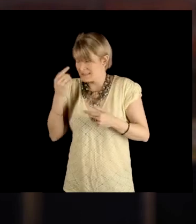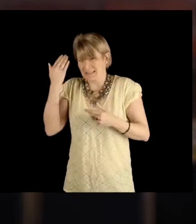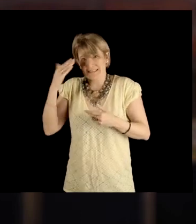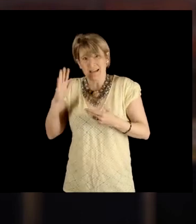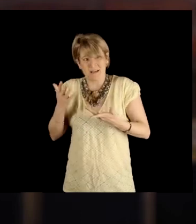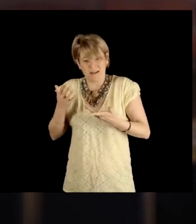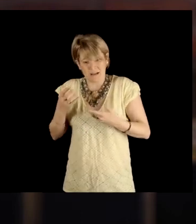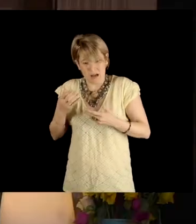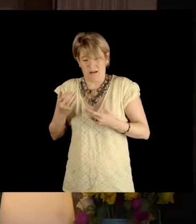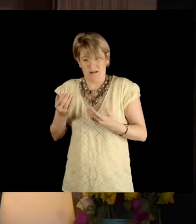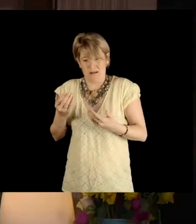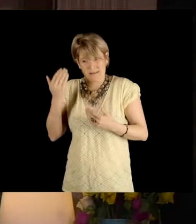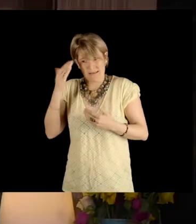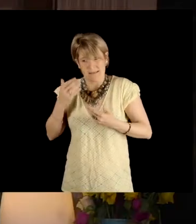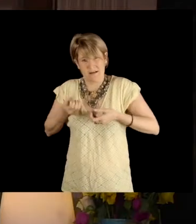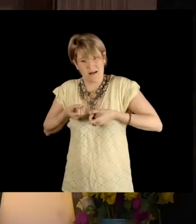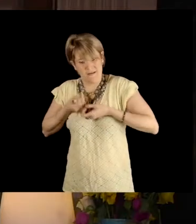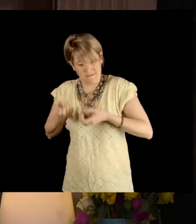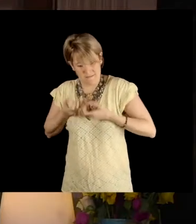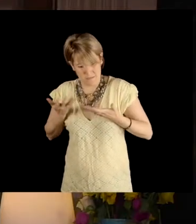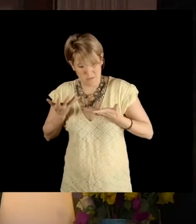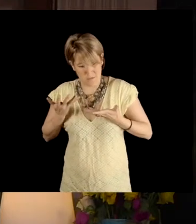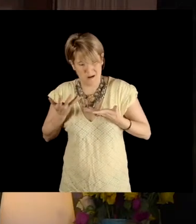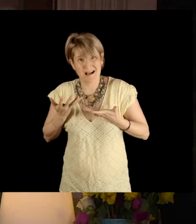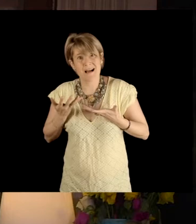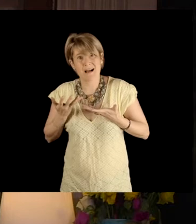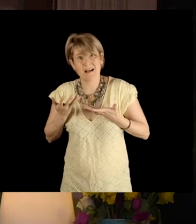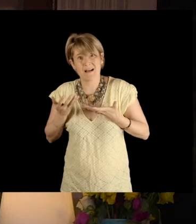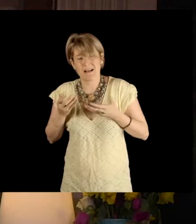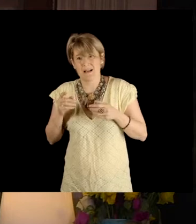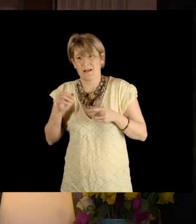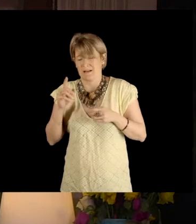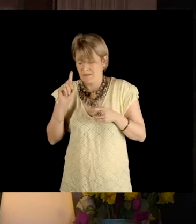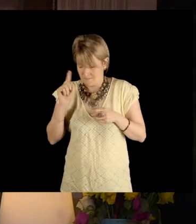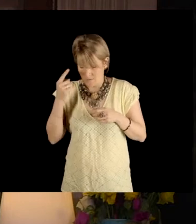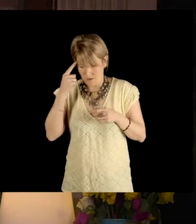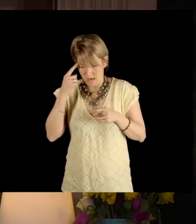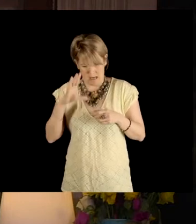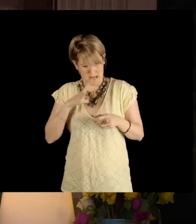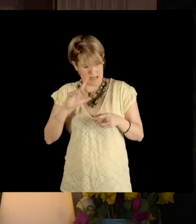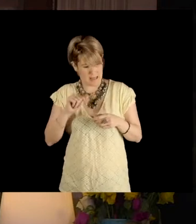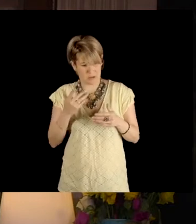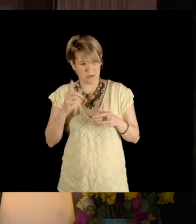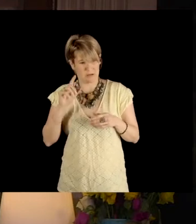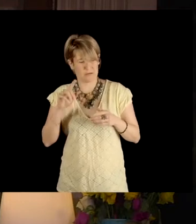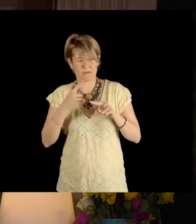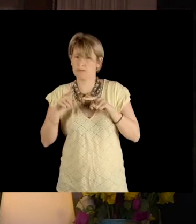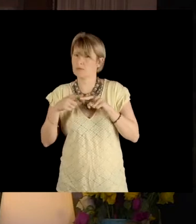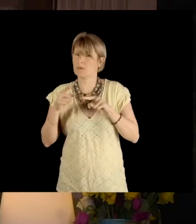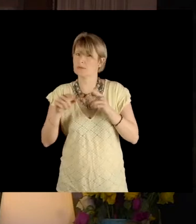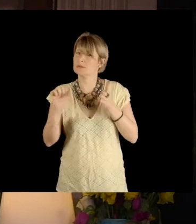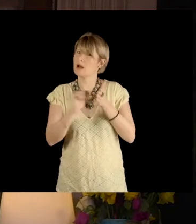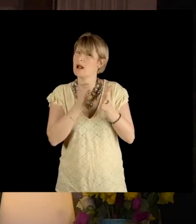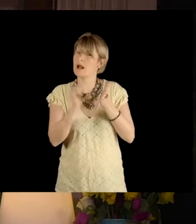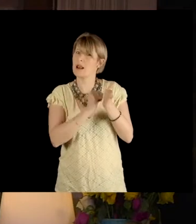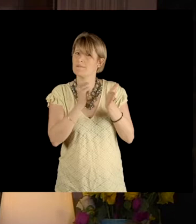in our mind. If these cognates are found, that yes, the song is there, I know about this